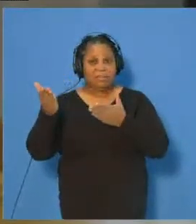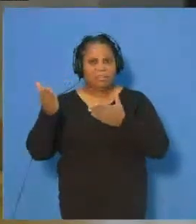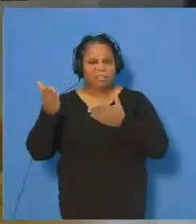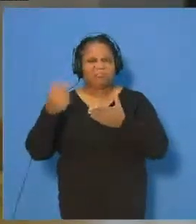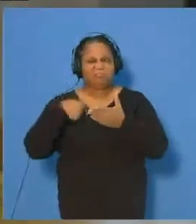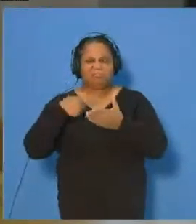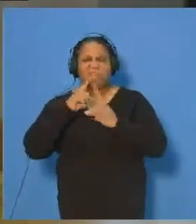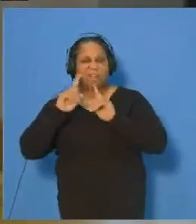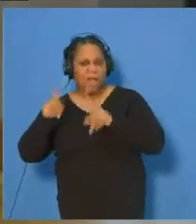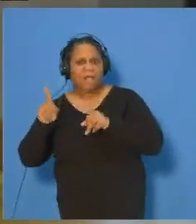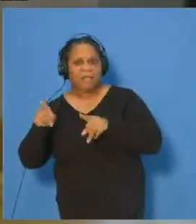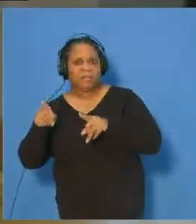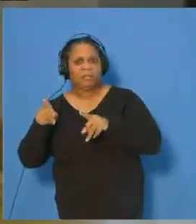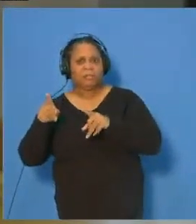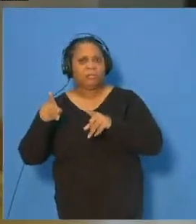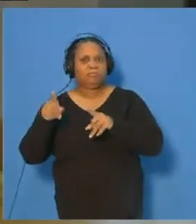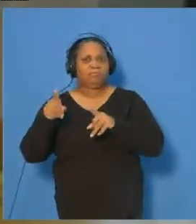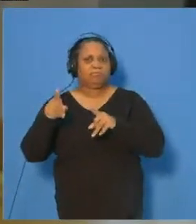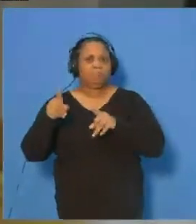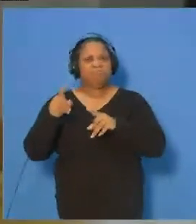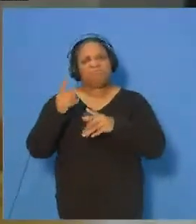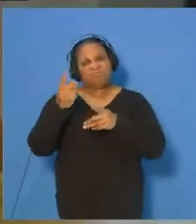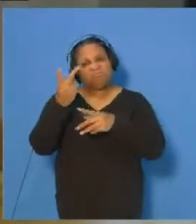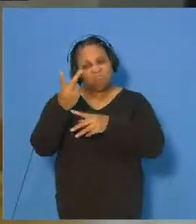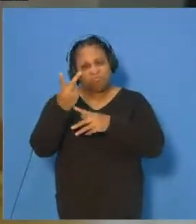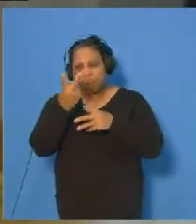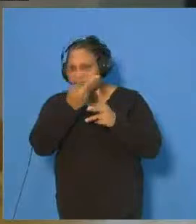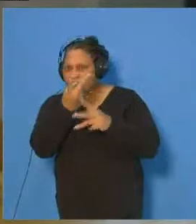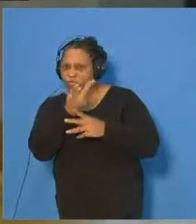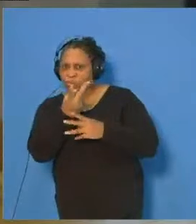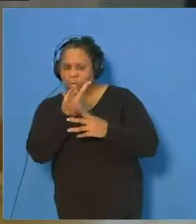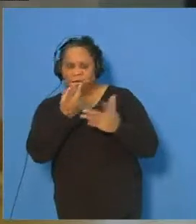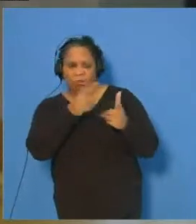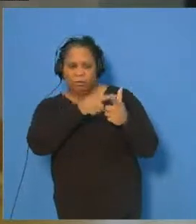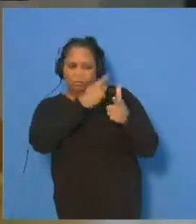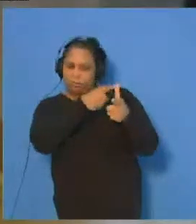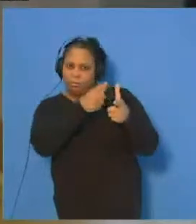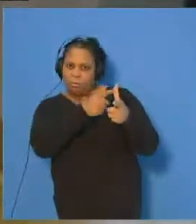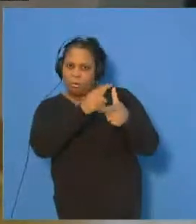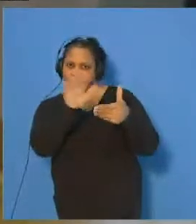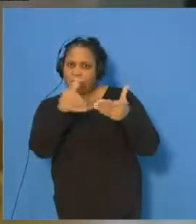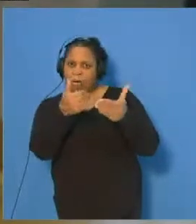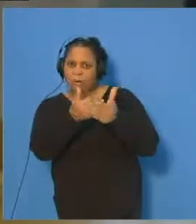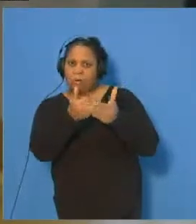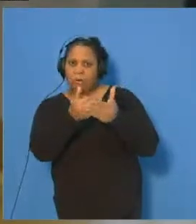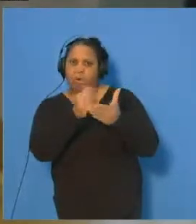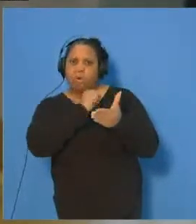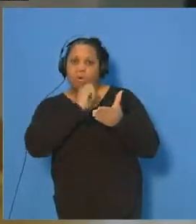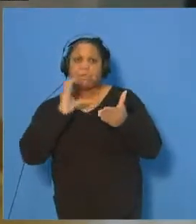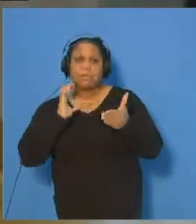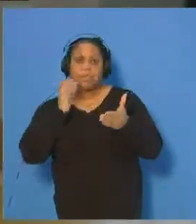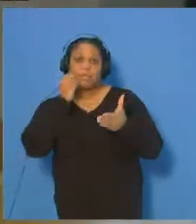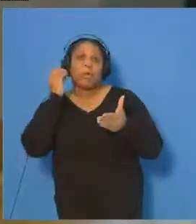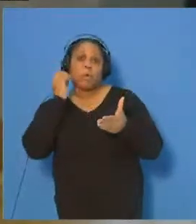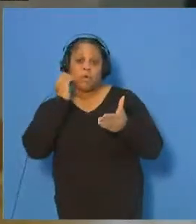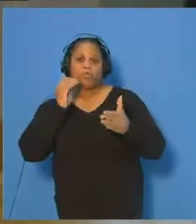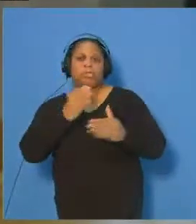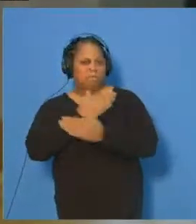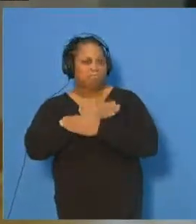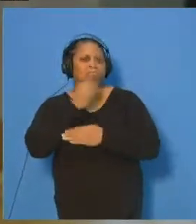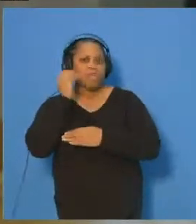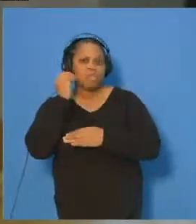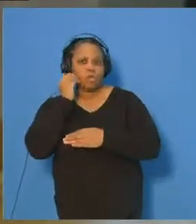can say, with respect to that is twofold. One is that all rest homes and seniors homes will be tested as a